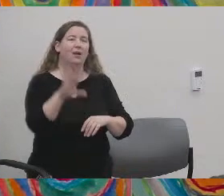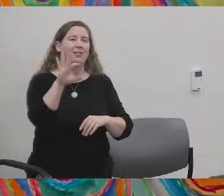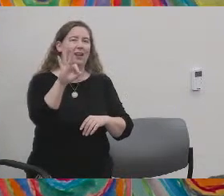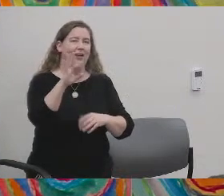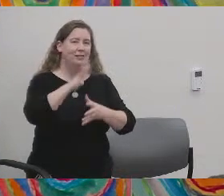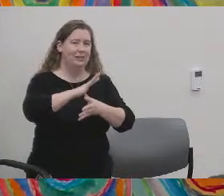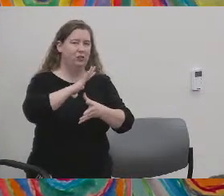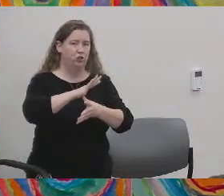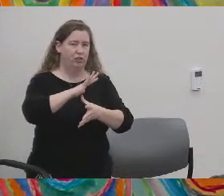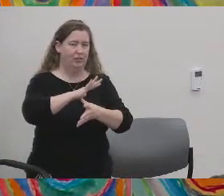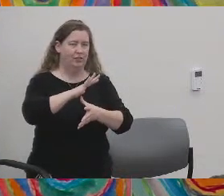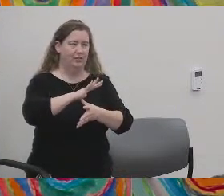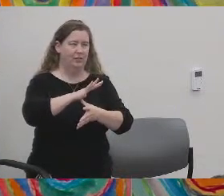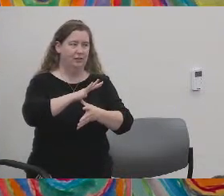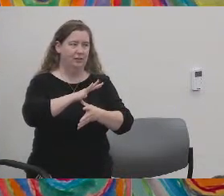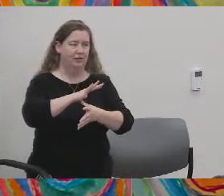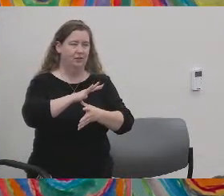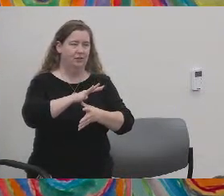seniors